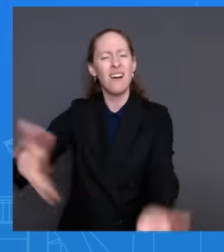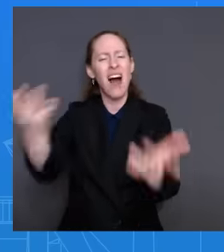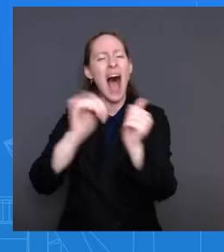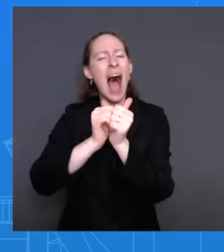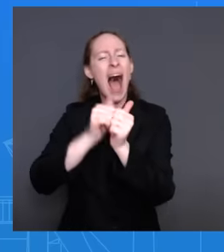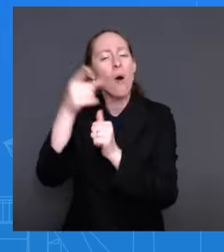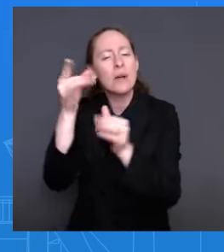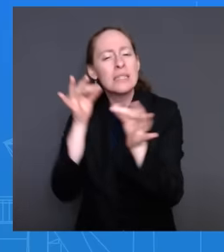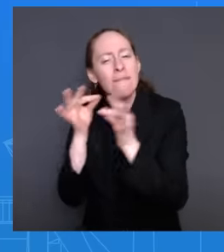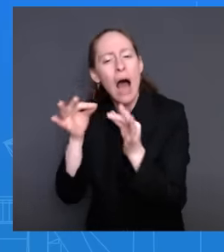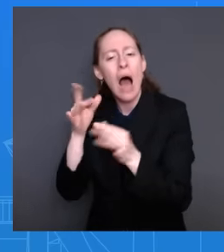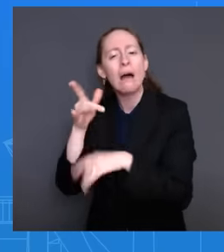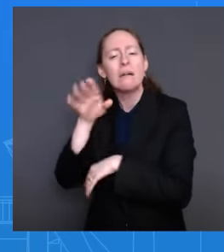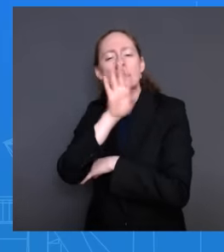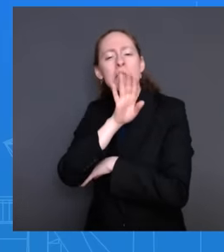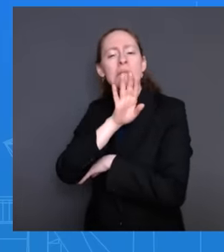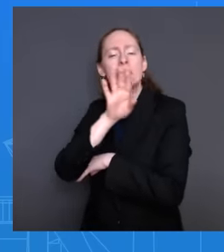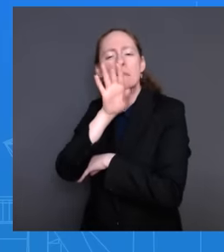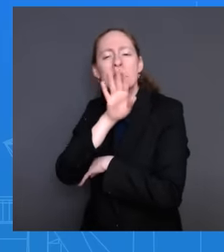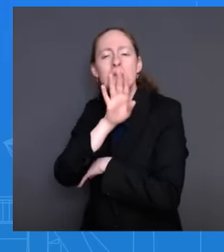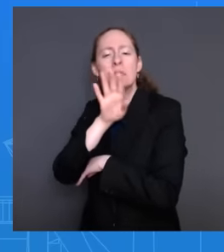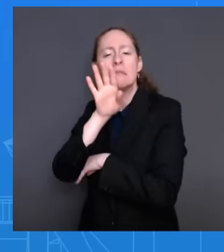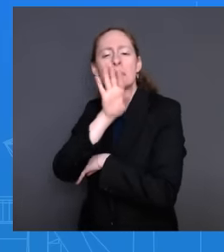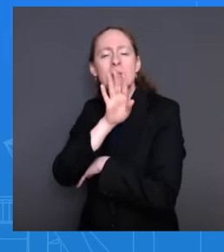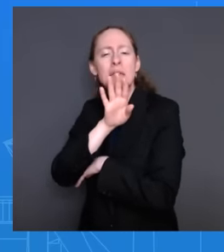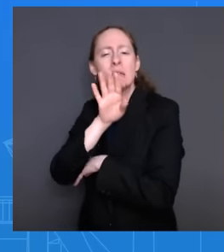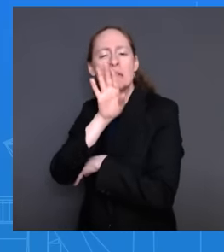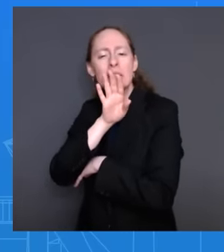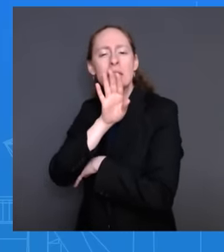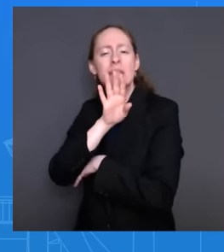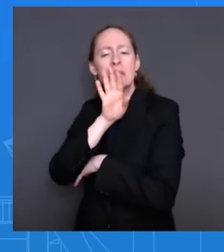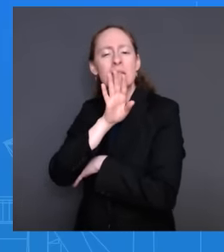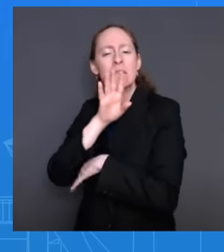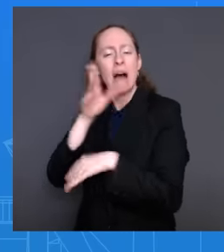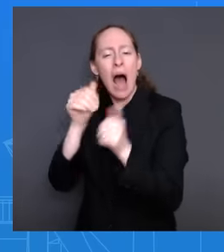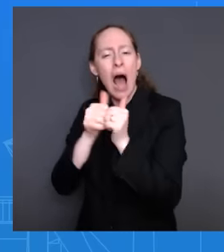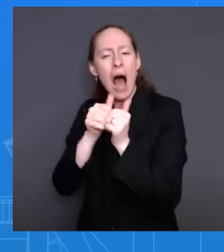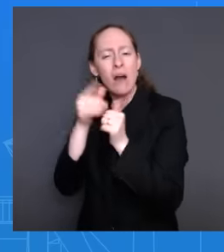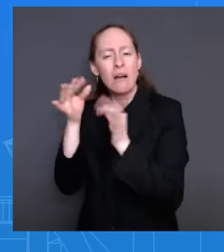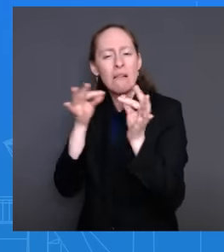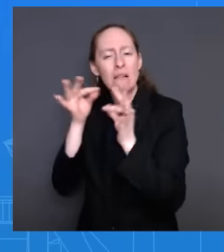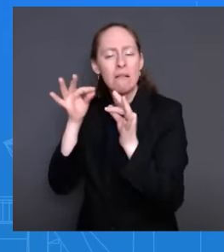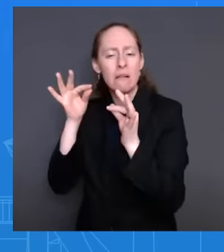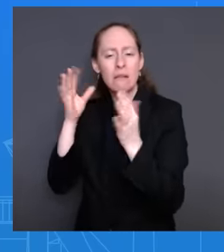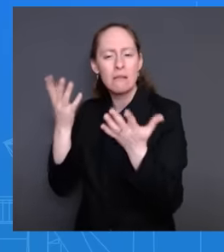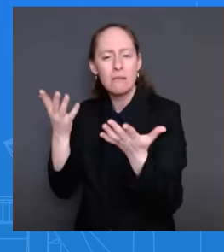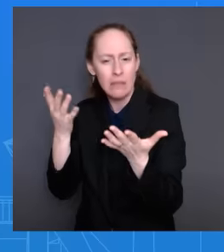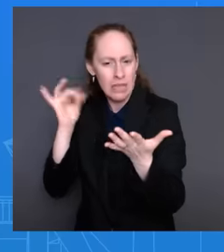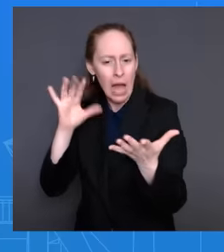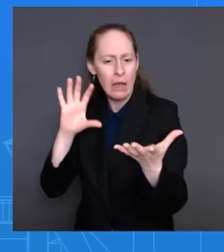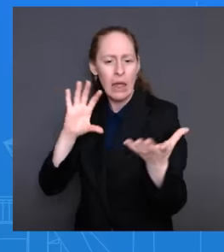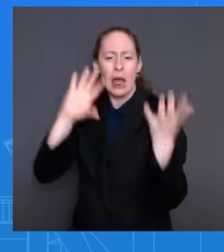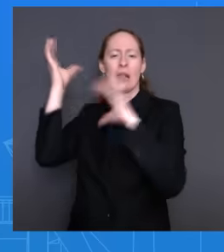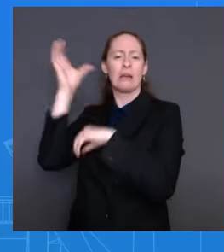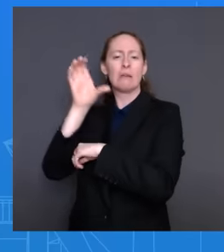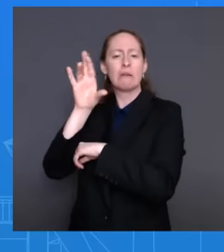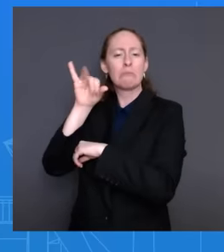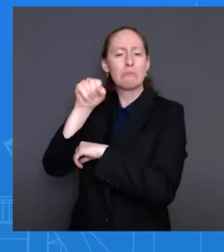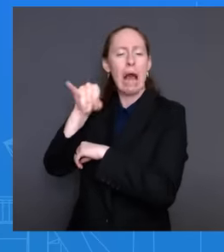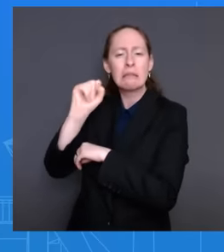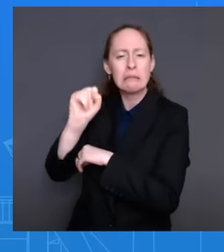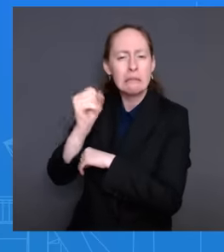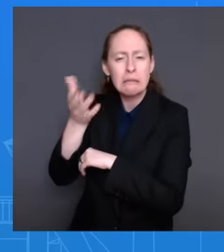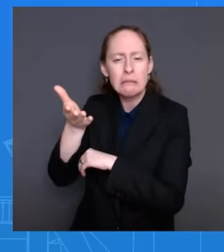in a difficult time right now with this inflation. That's why he's doing everything that he can. Look, his op-ed, he talks about this